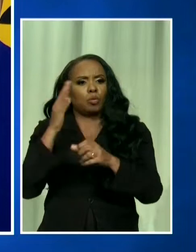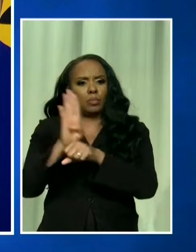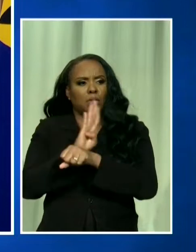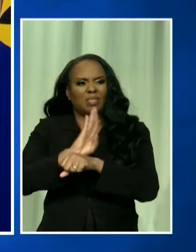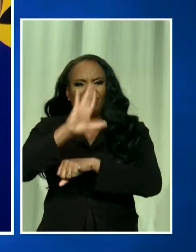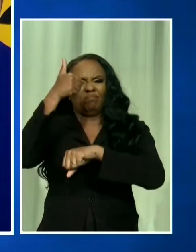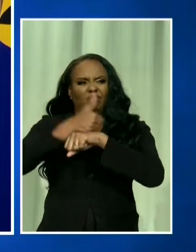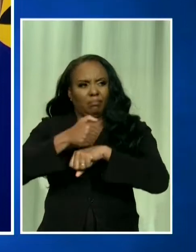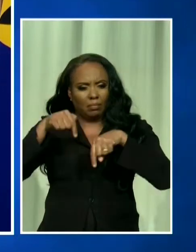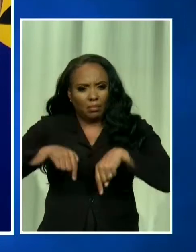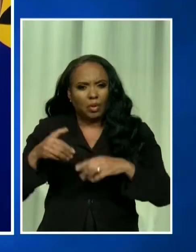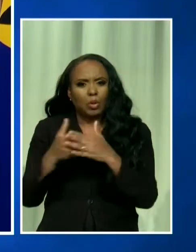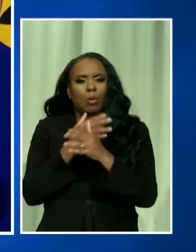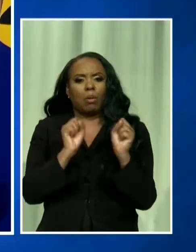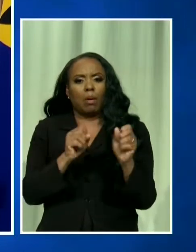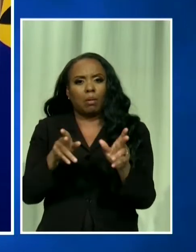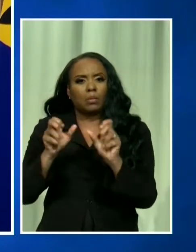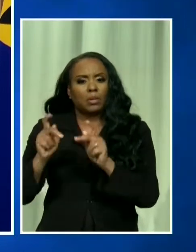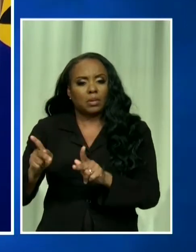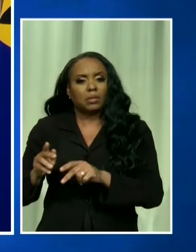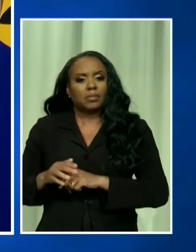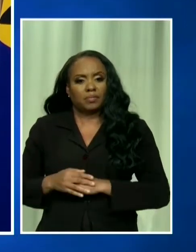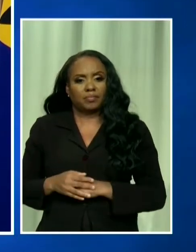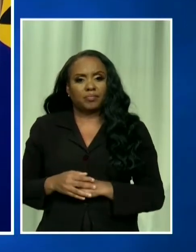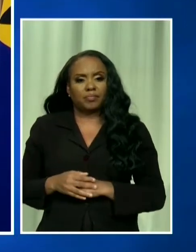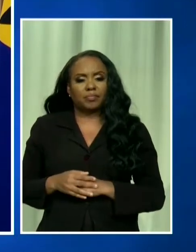new opportunities. And even before this